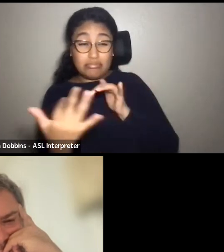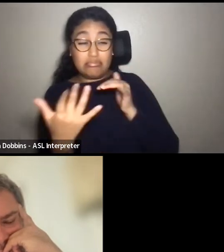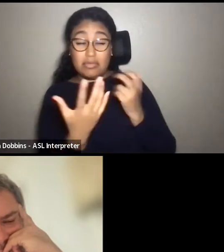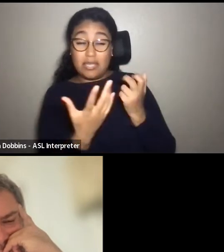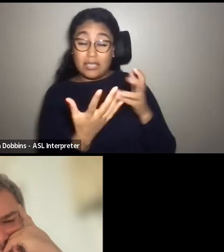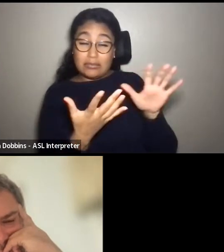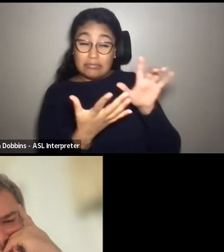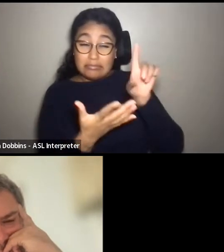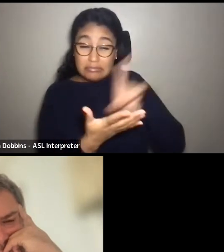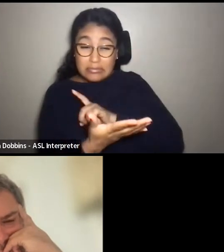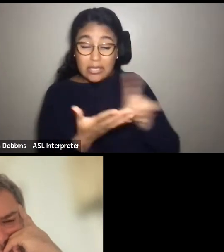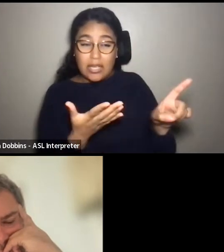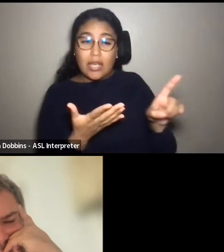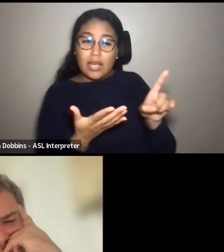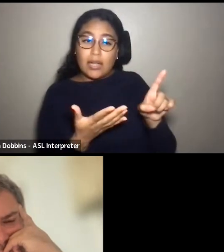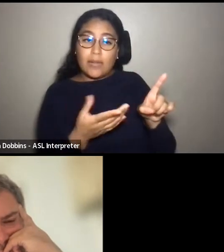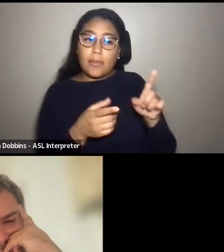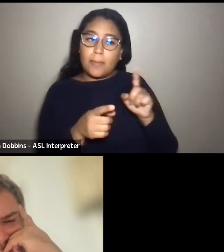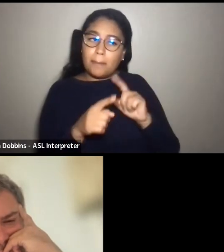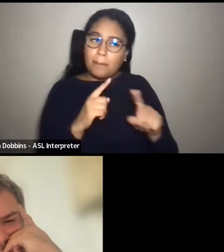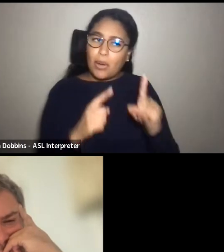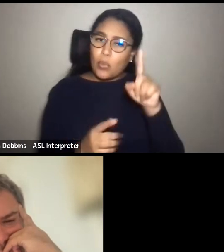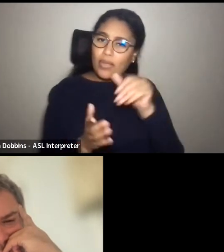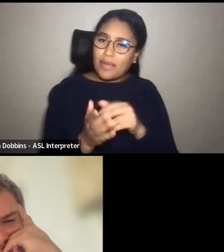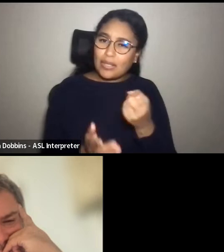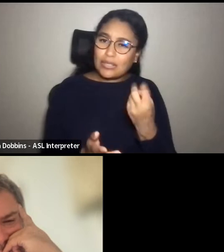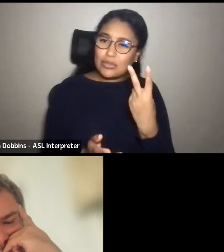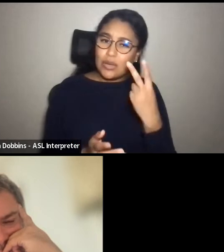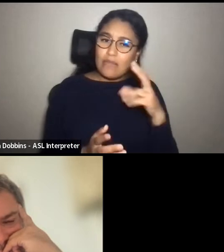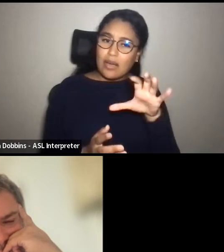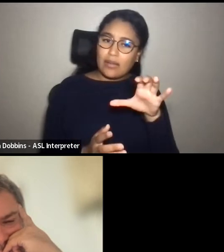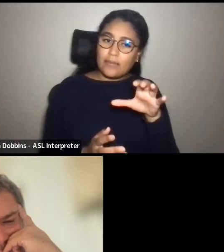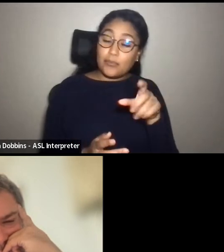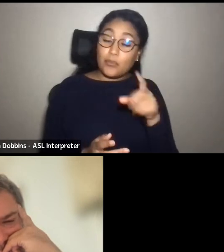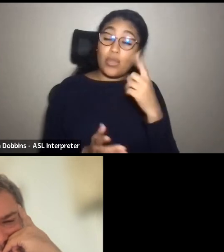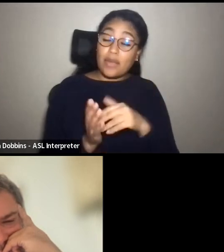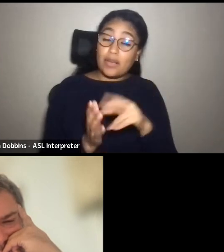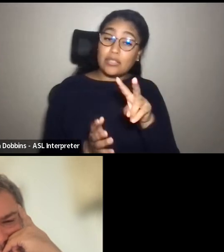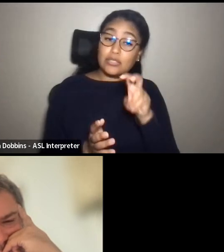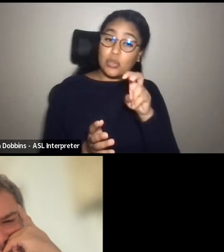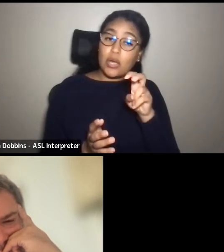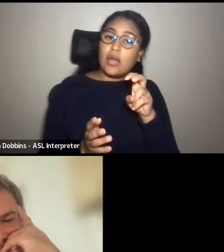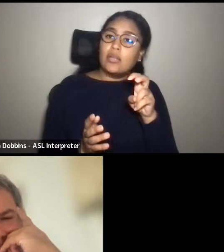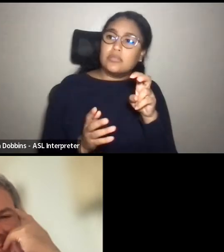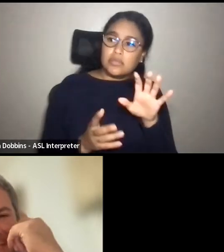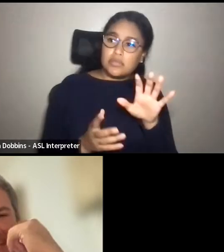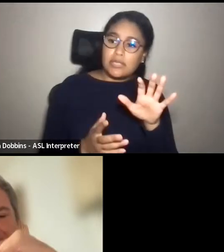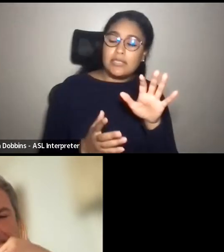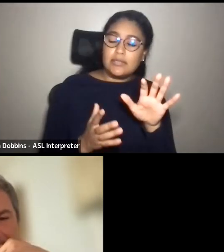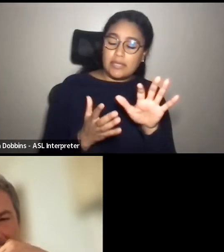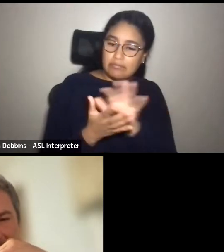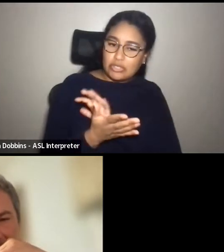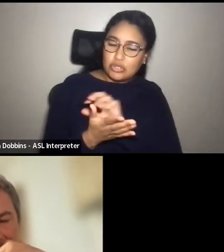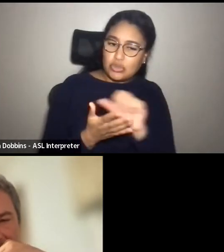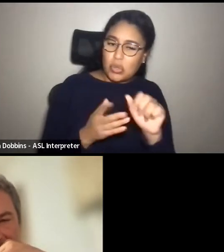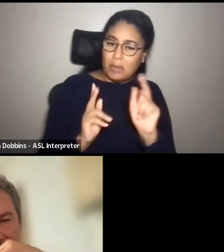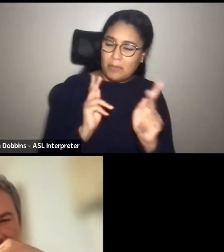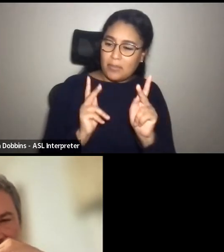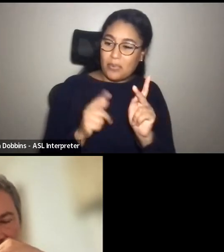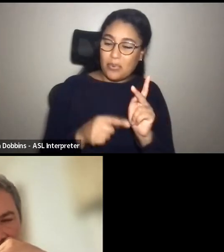anything about the 1,200 lives that were lost in Israel in the Hamas terror attacks. The news has